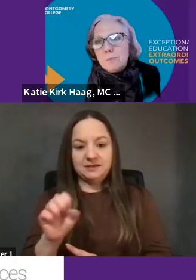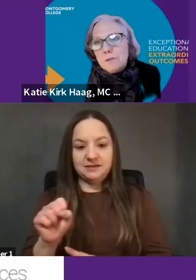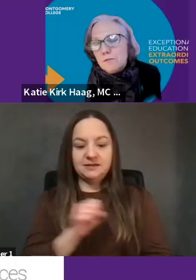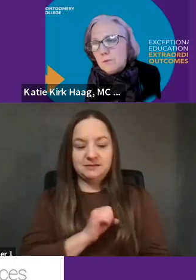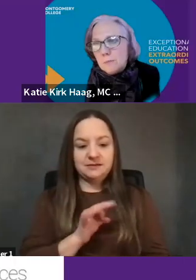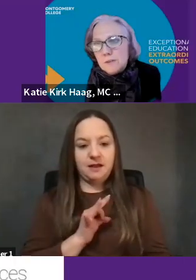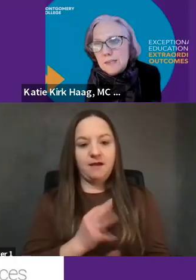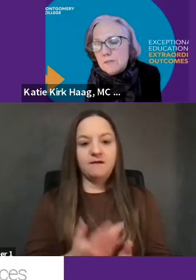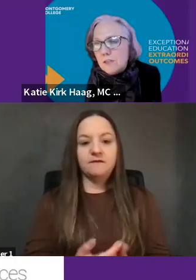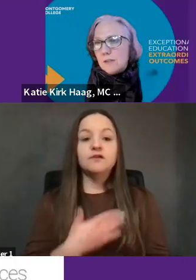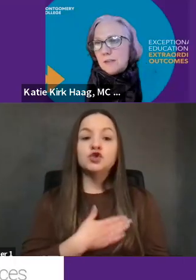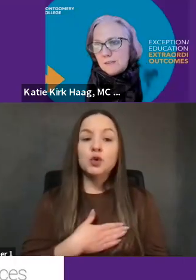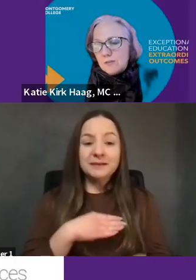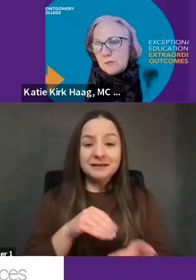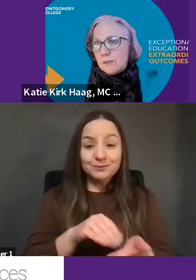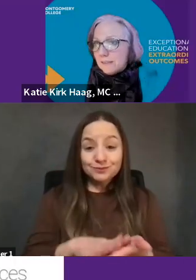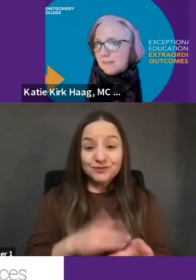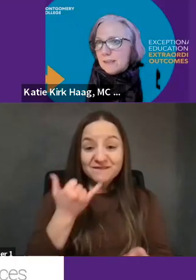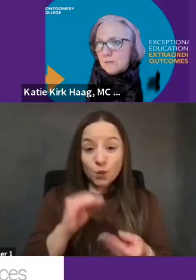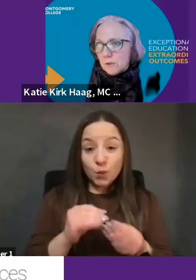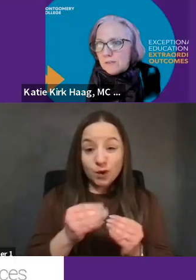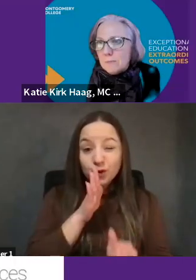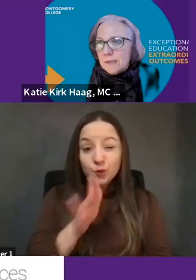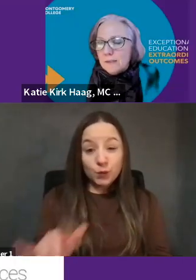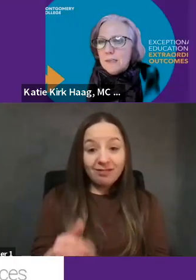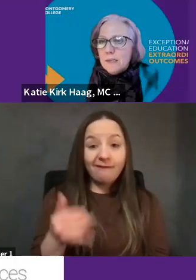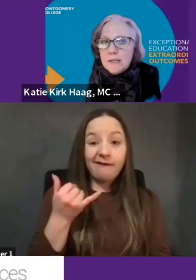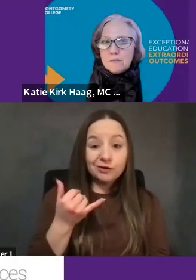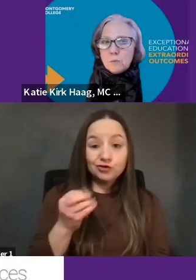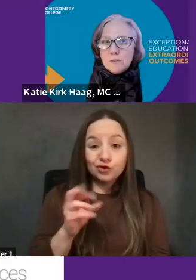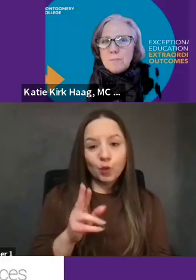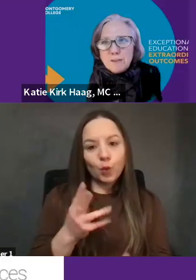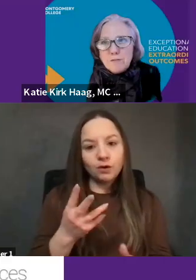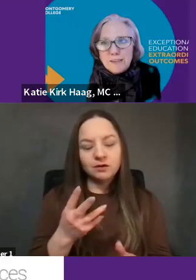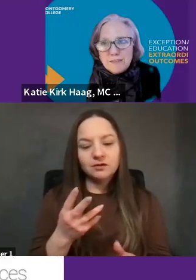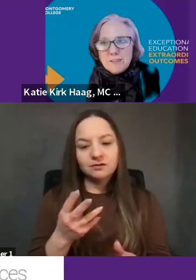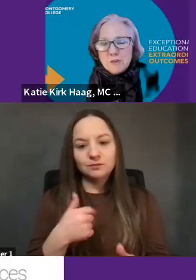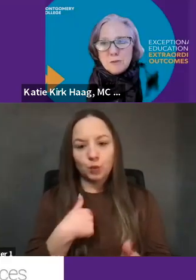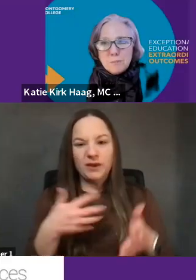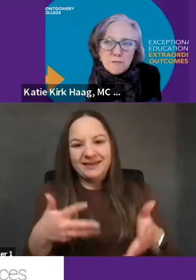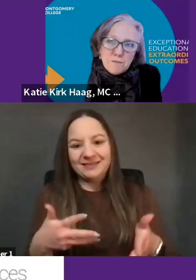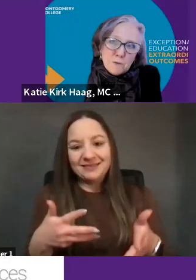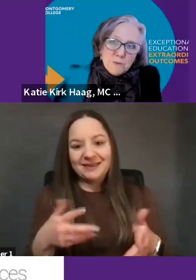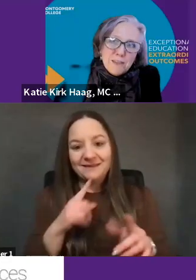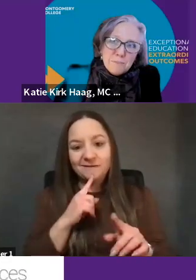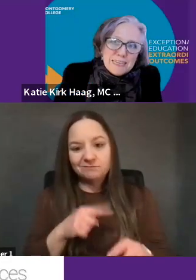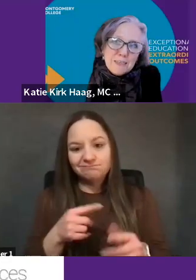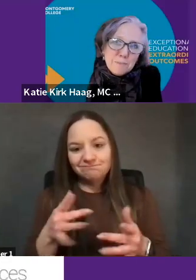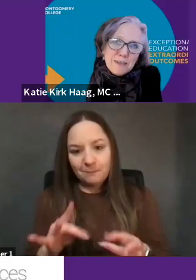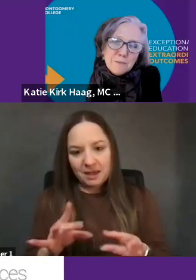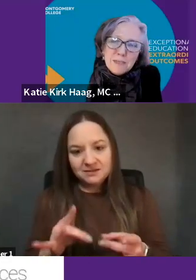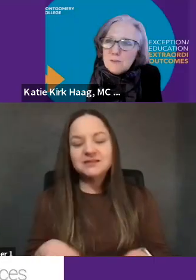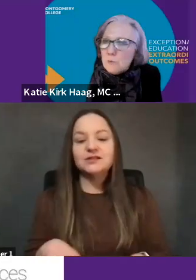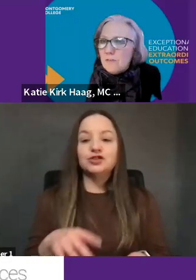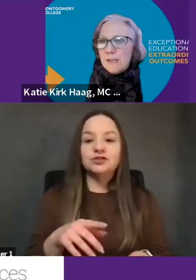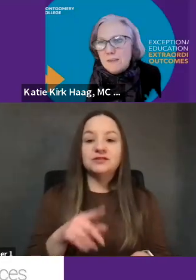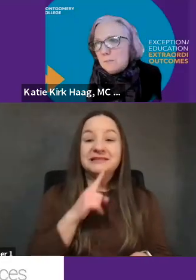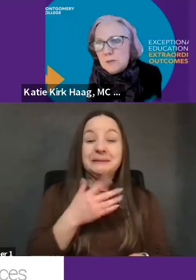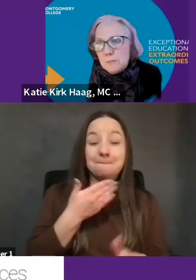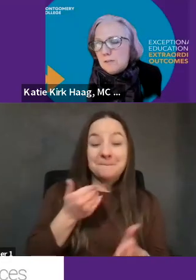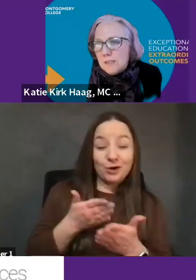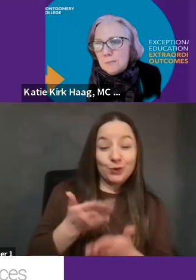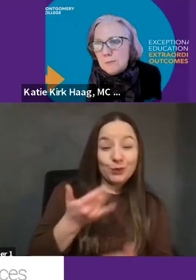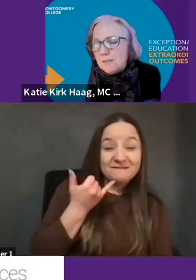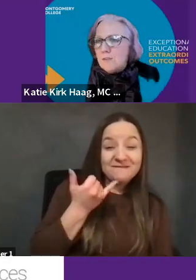So please put a phone number down that you can answer or at least get a voicemail. It's really better for us to do it by phone than by email because we've